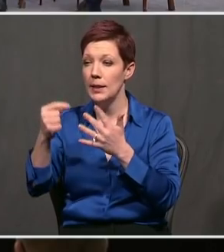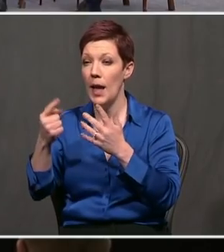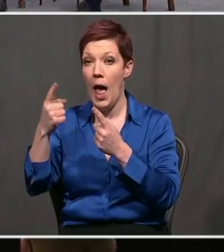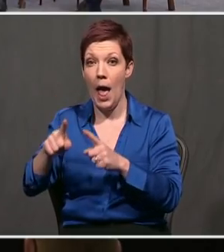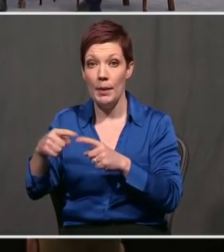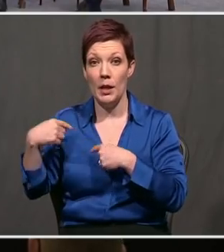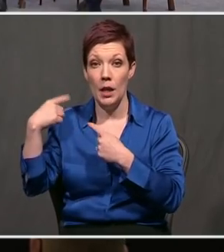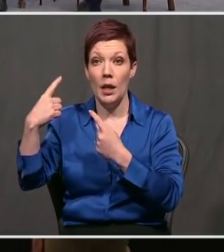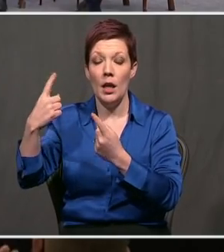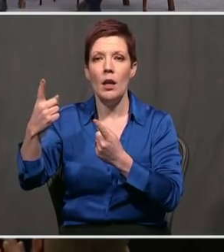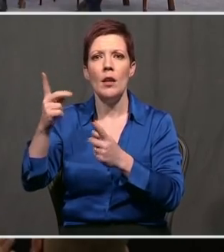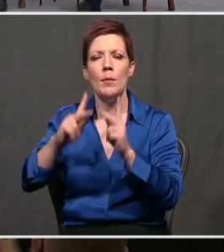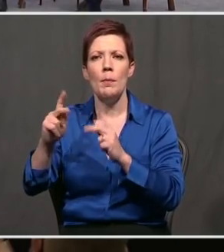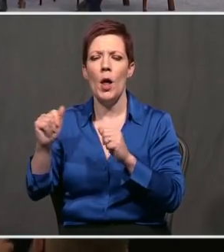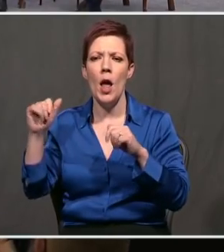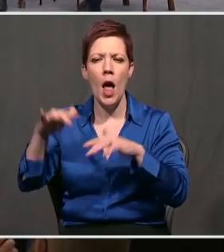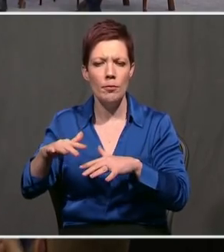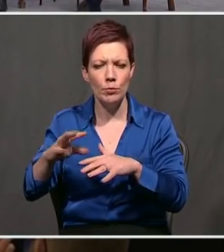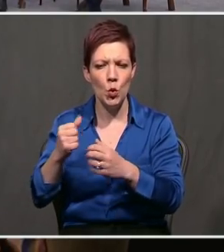happen.